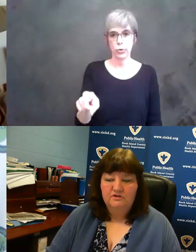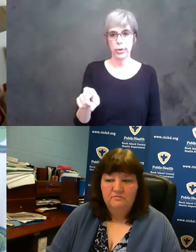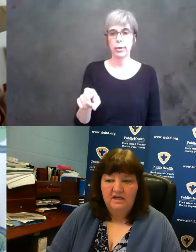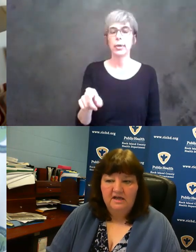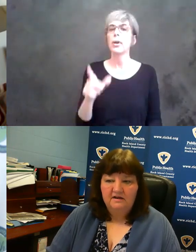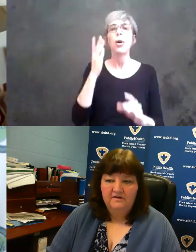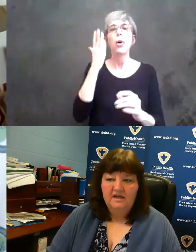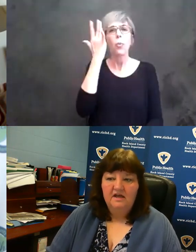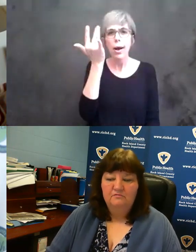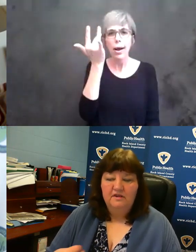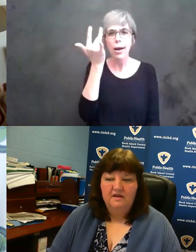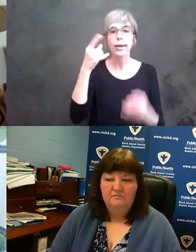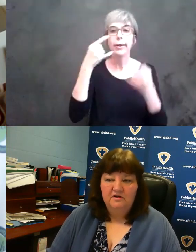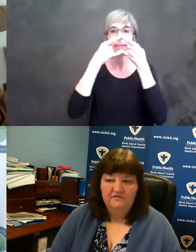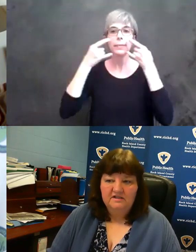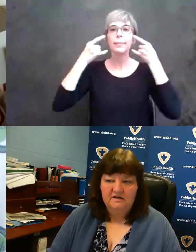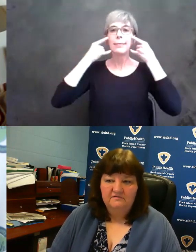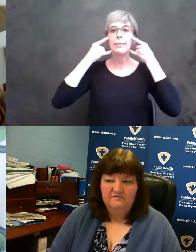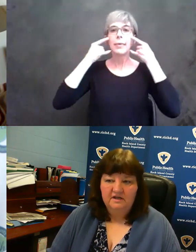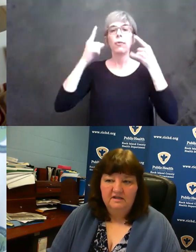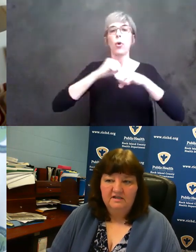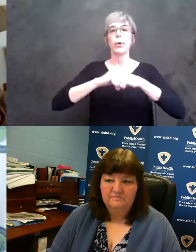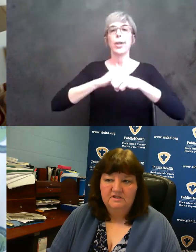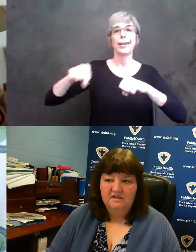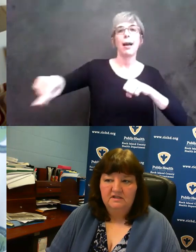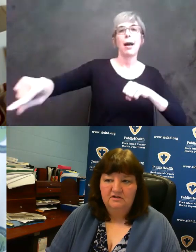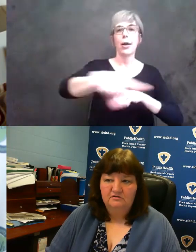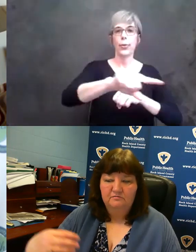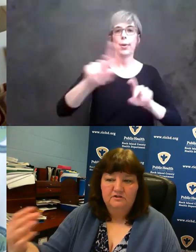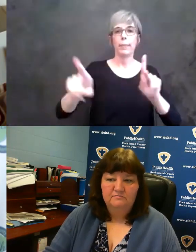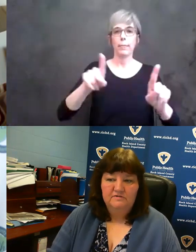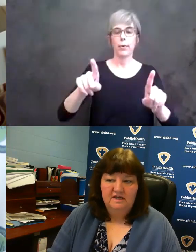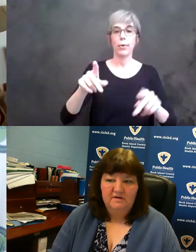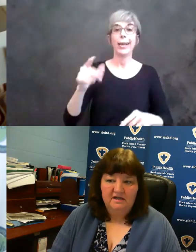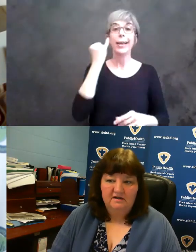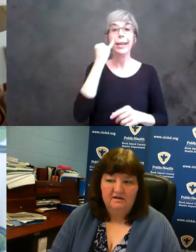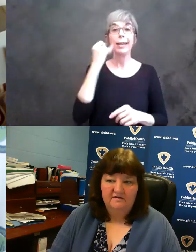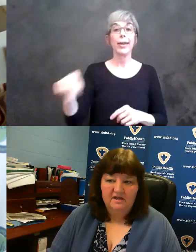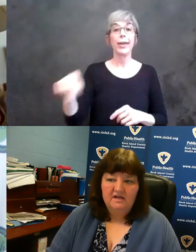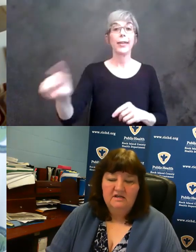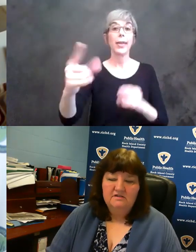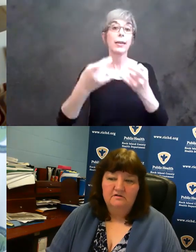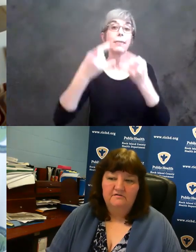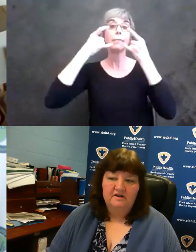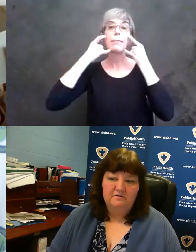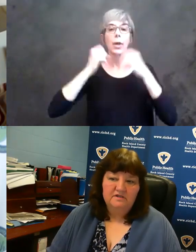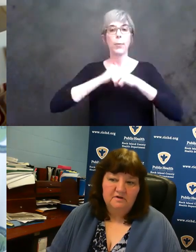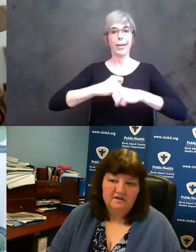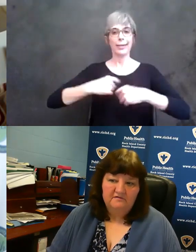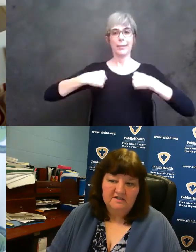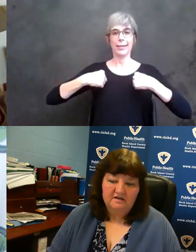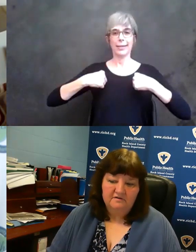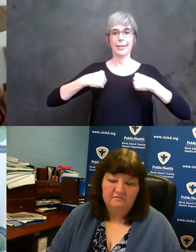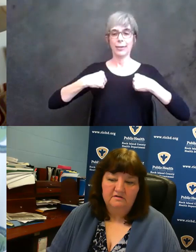from germs you may have. And when they wear a face covering, that's protecting you from germs they may have. So if